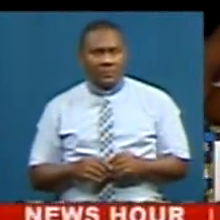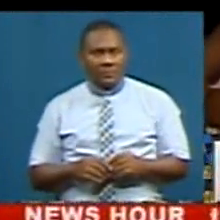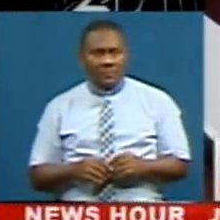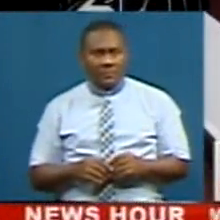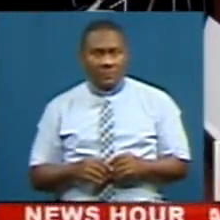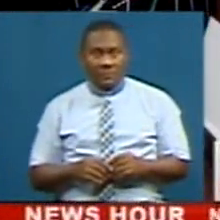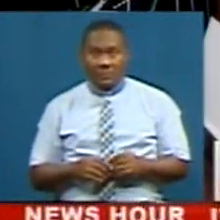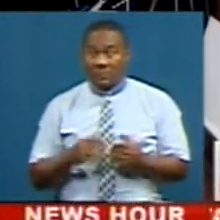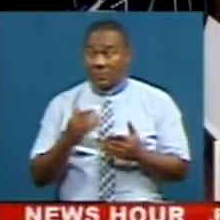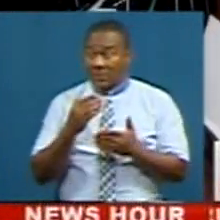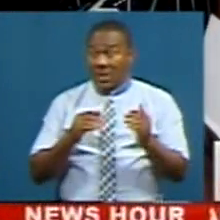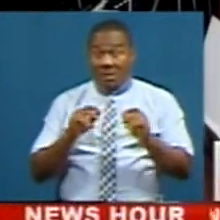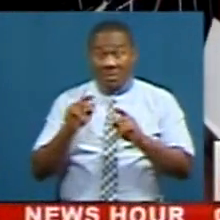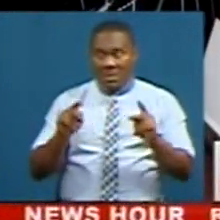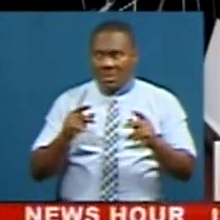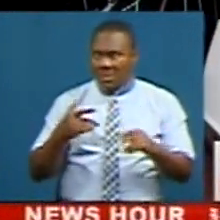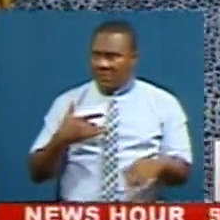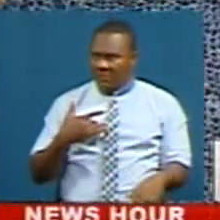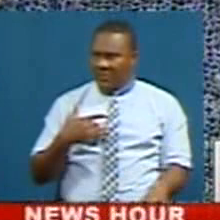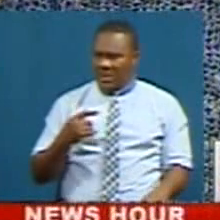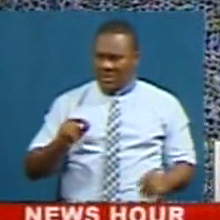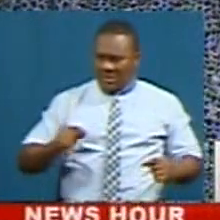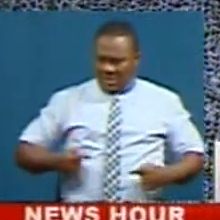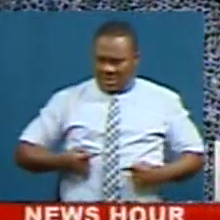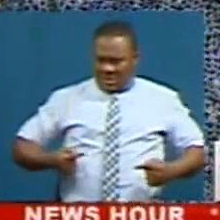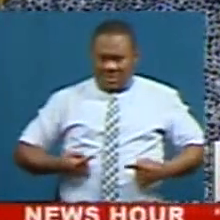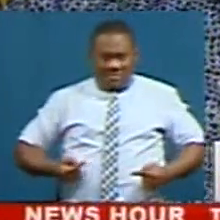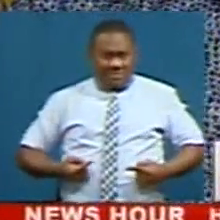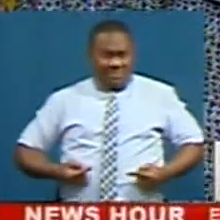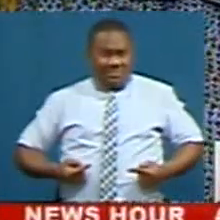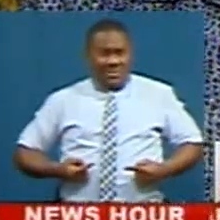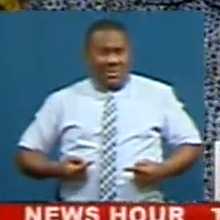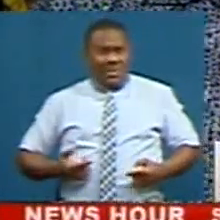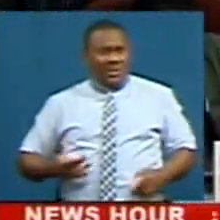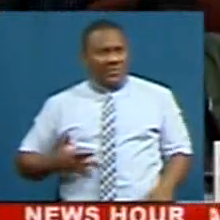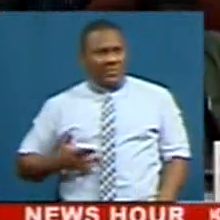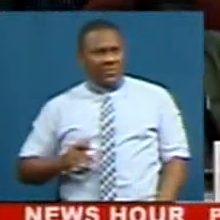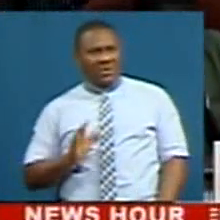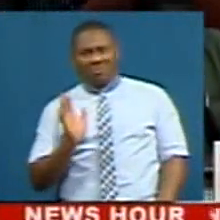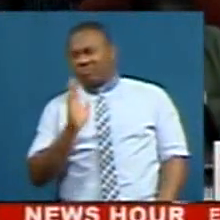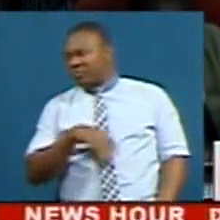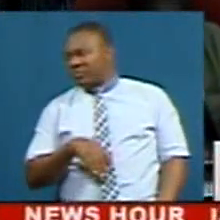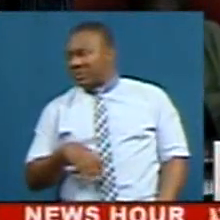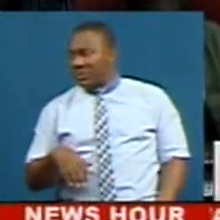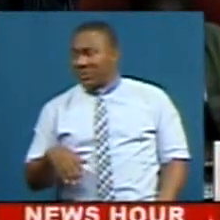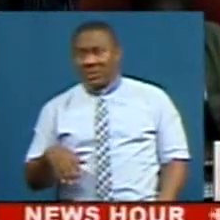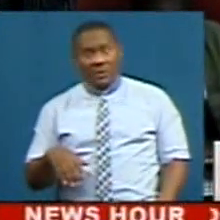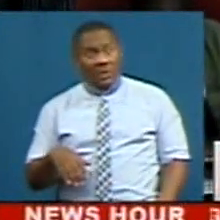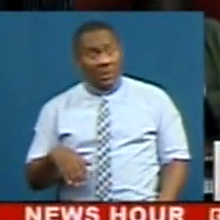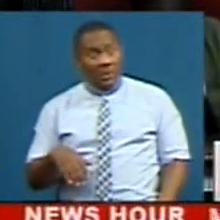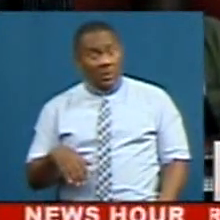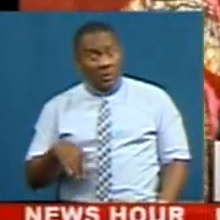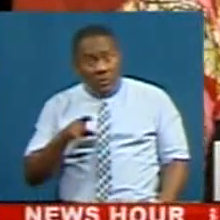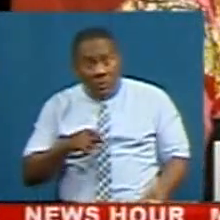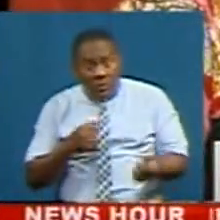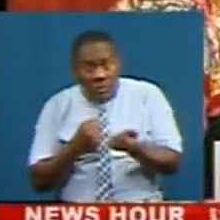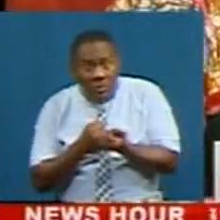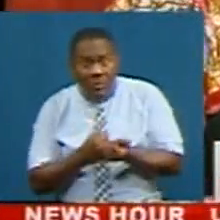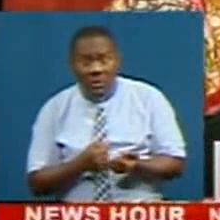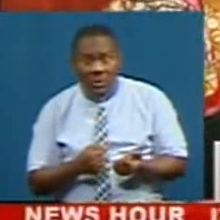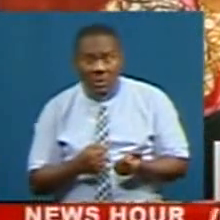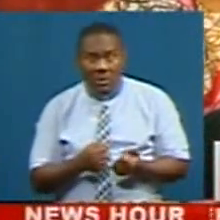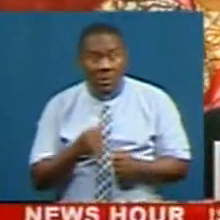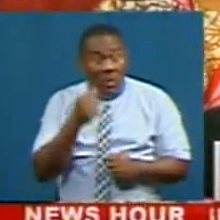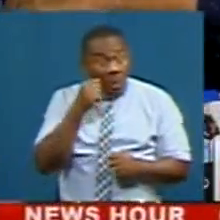condition, some people misconstrue the pain women undergo and rather neglect them instead of giving them support. Those